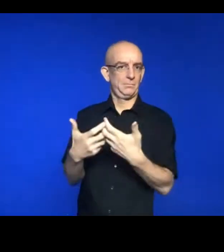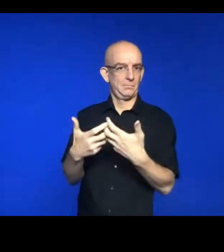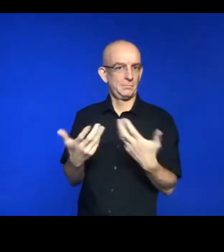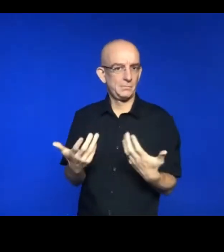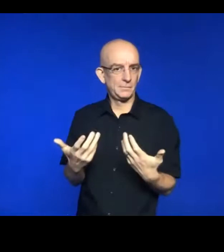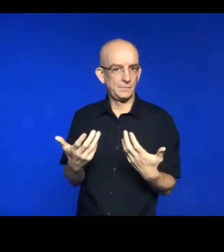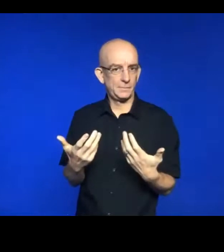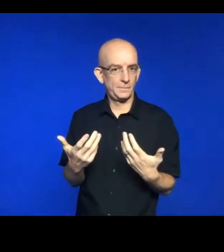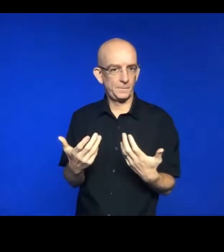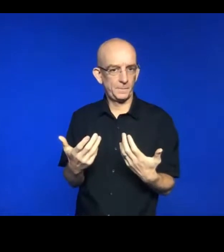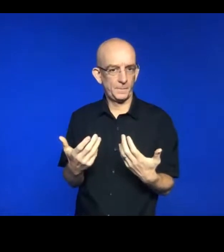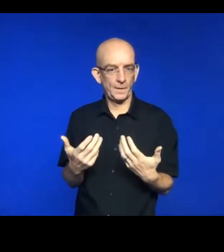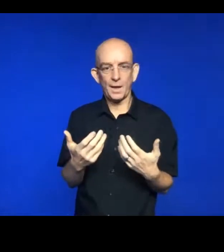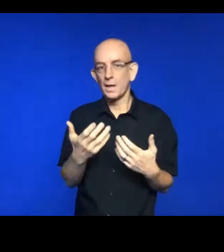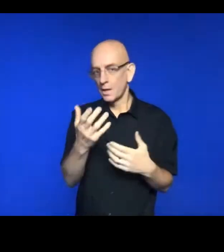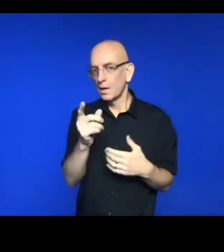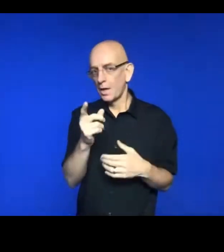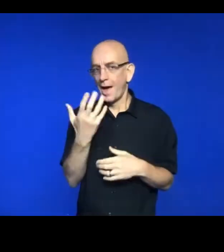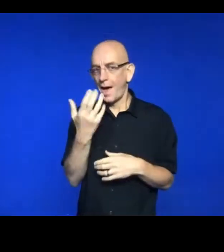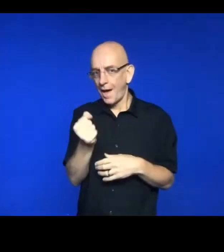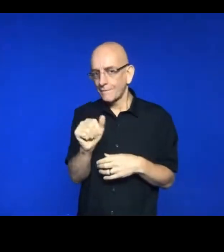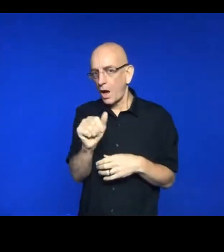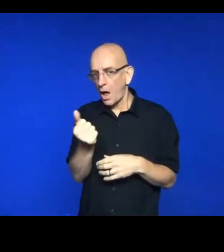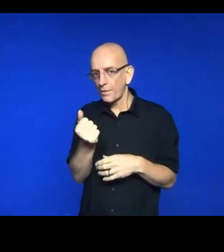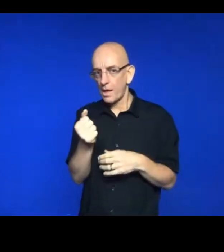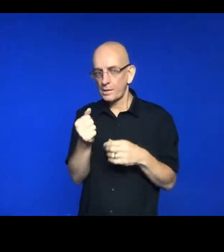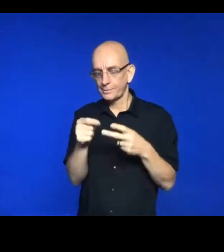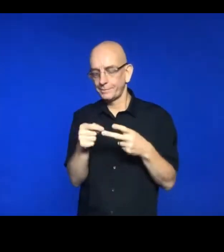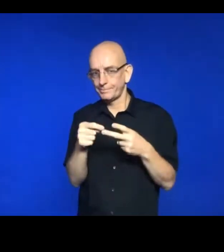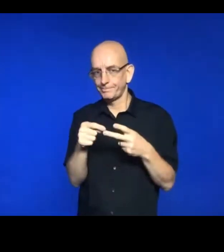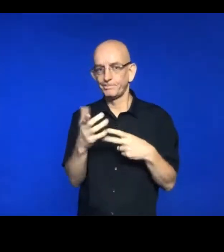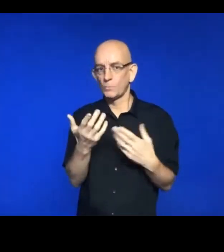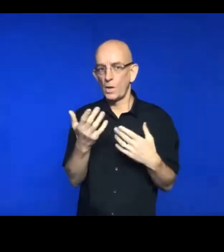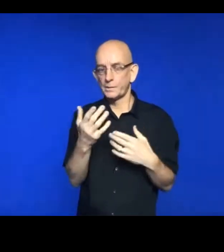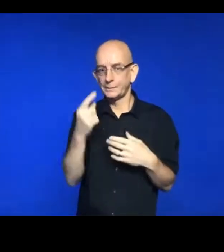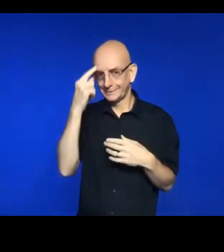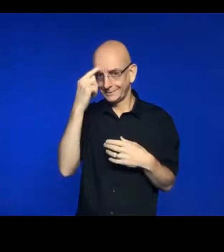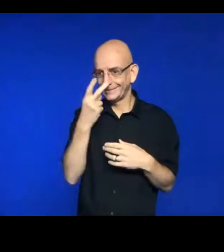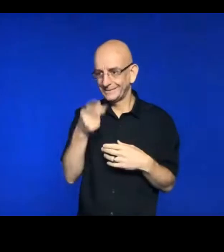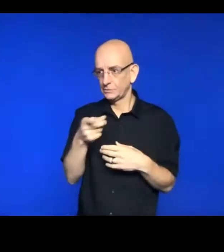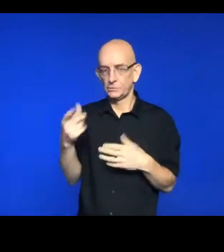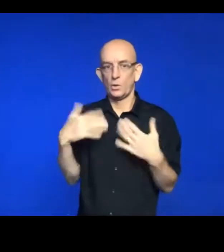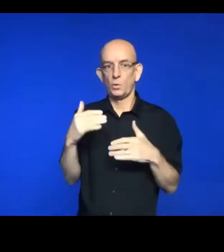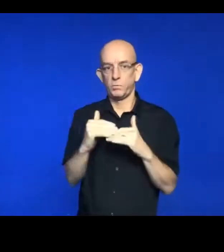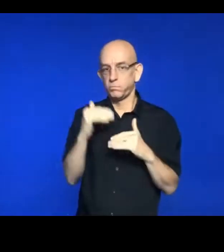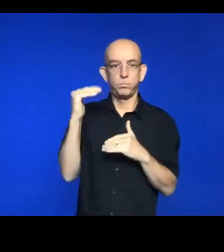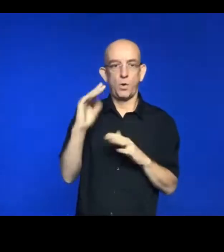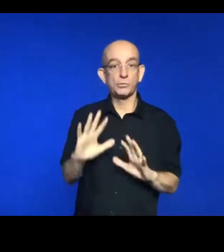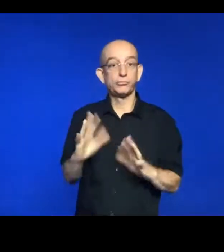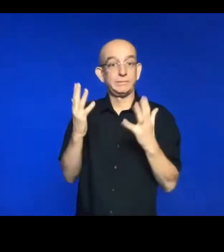has led to an increased risk of persons with disabilities of developing